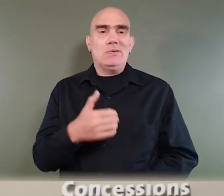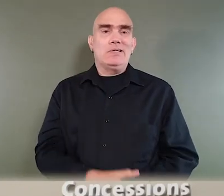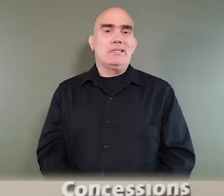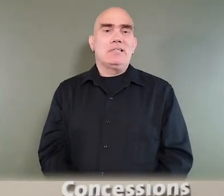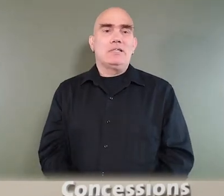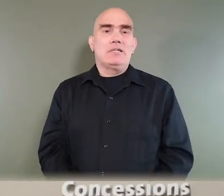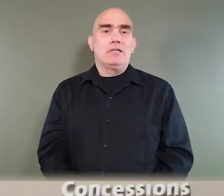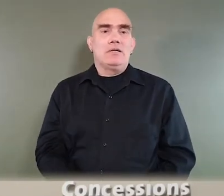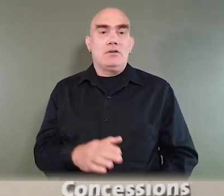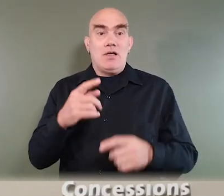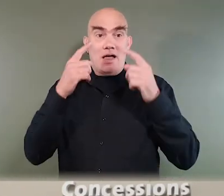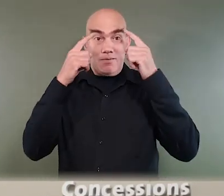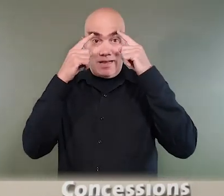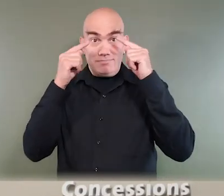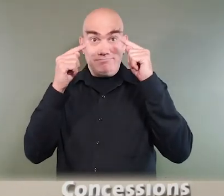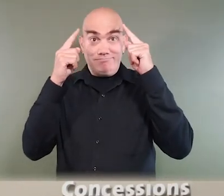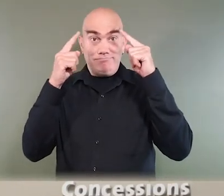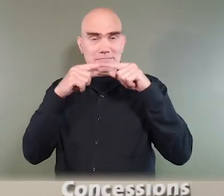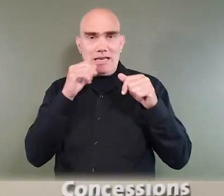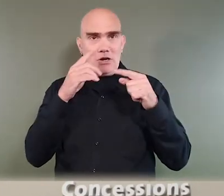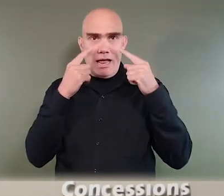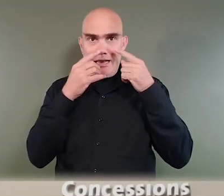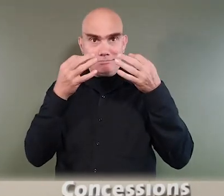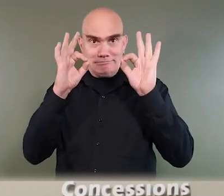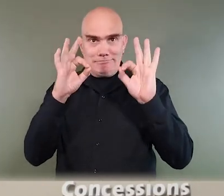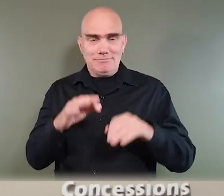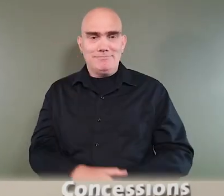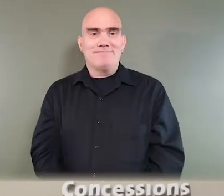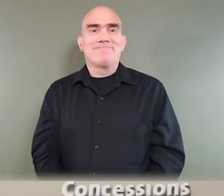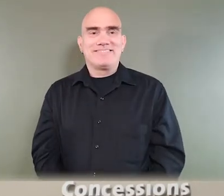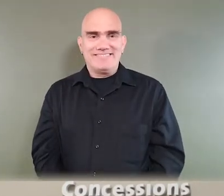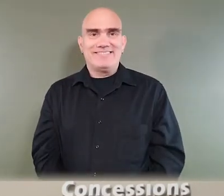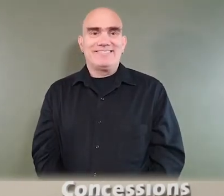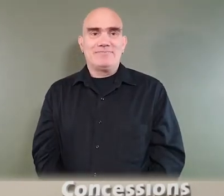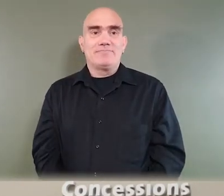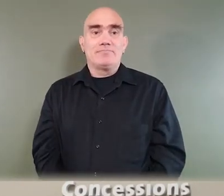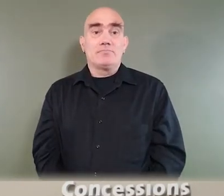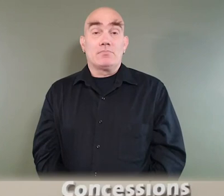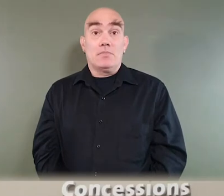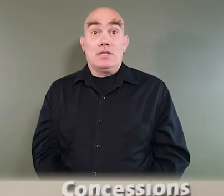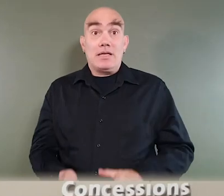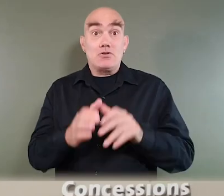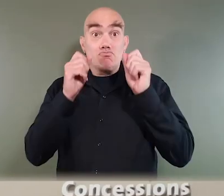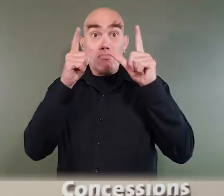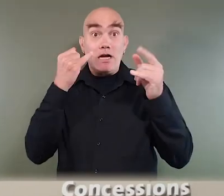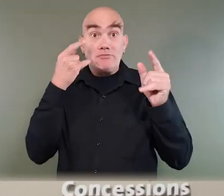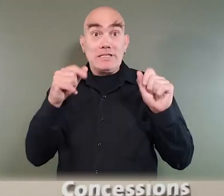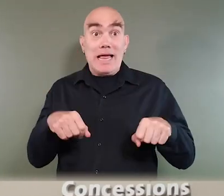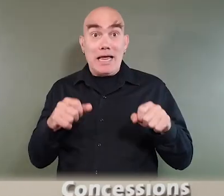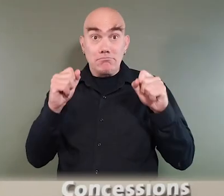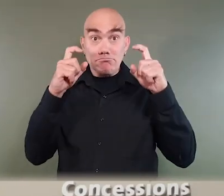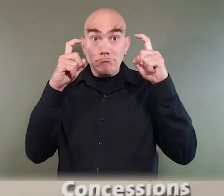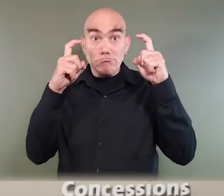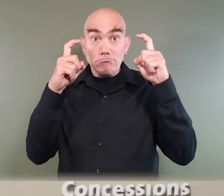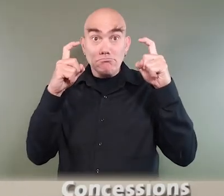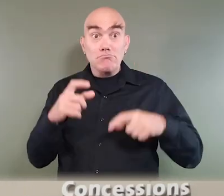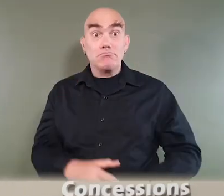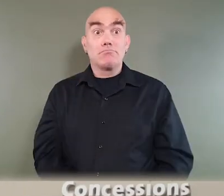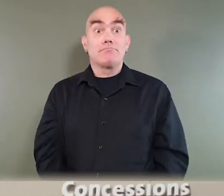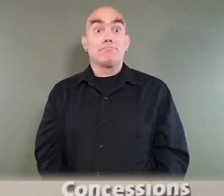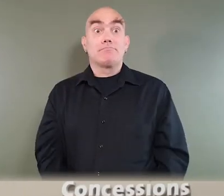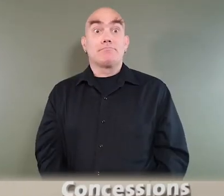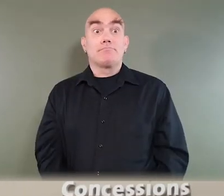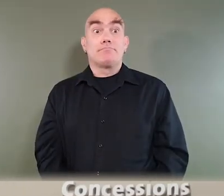Lift your eyebrows, but not your eyes. Get surprised, if you can, right? And now, keep